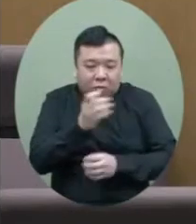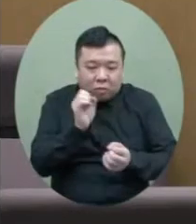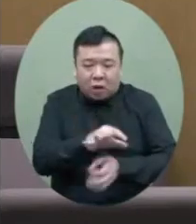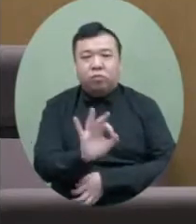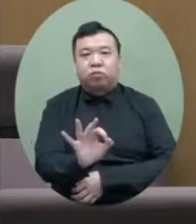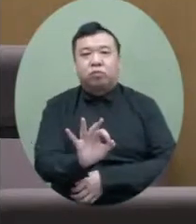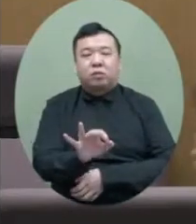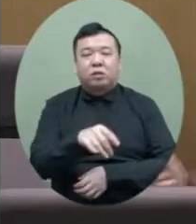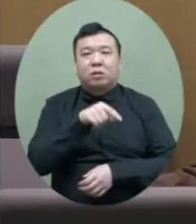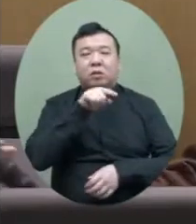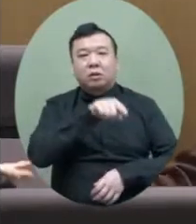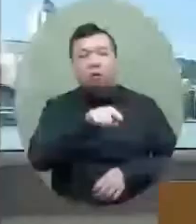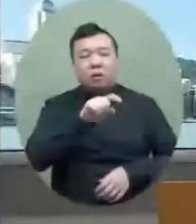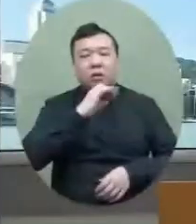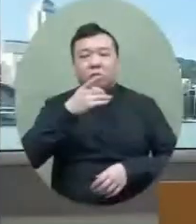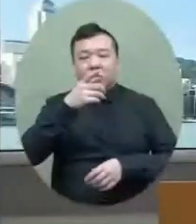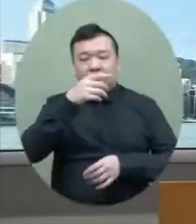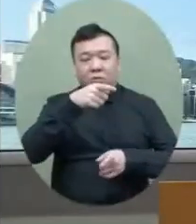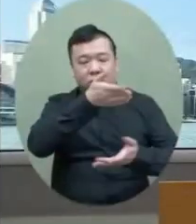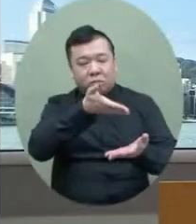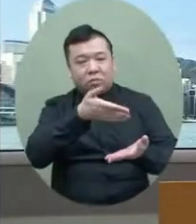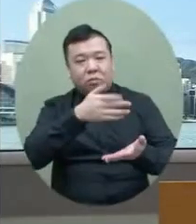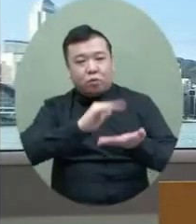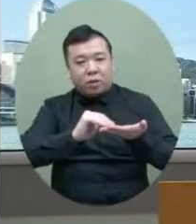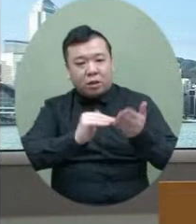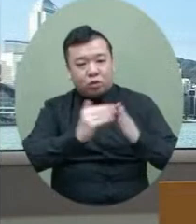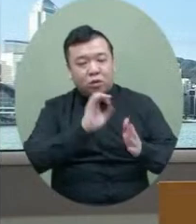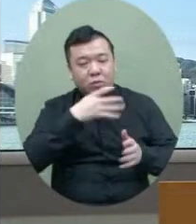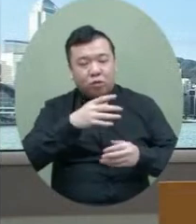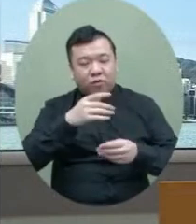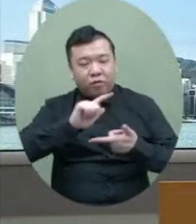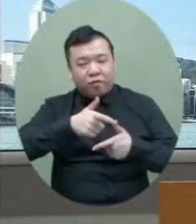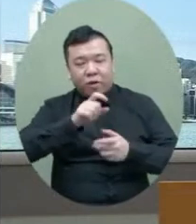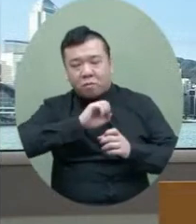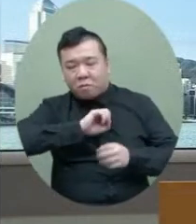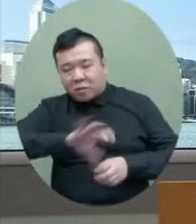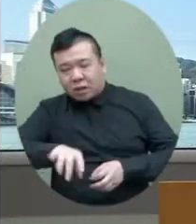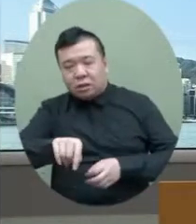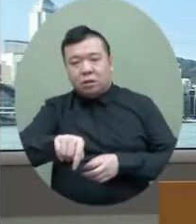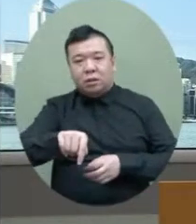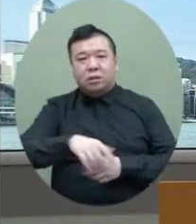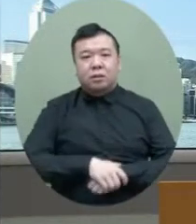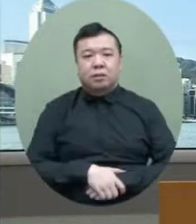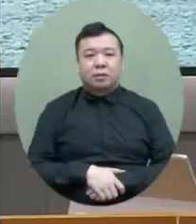people staying there, and didn't issue a notice to its staff.